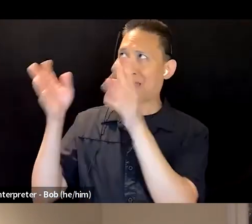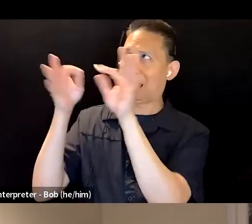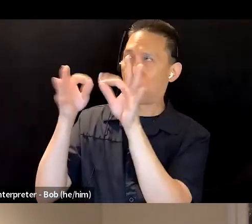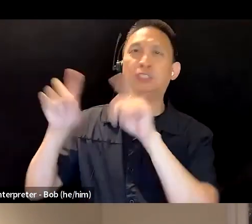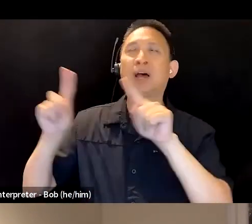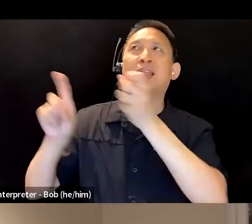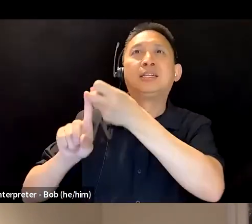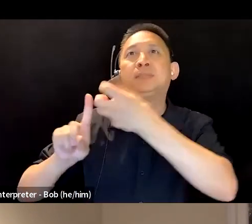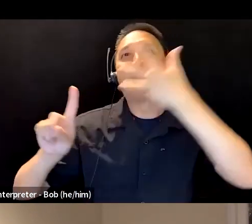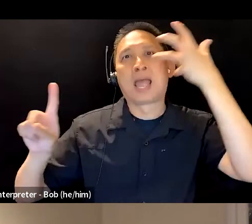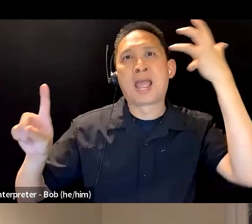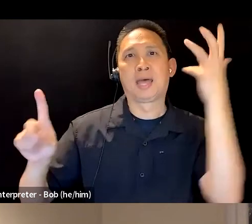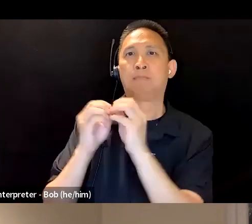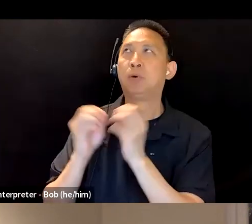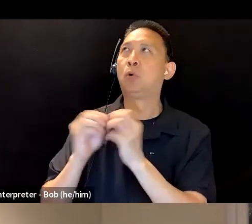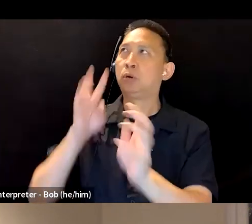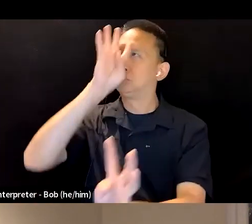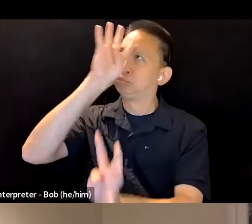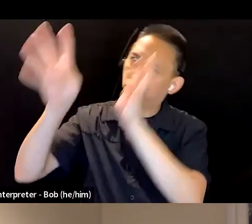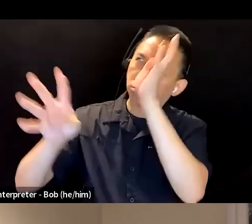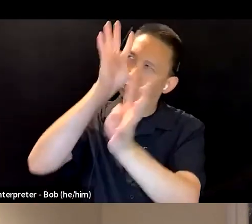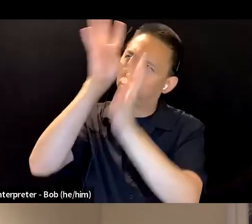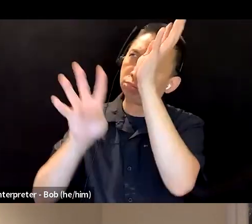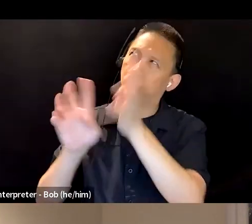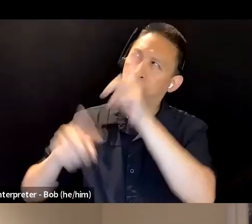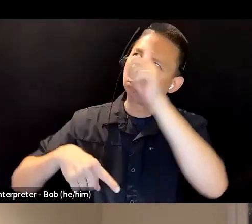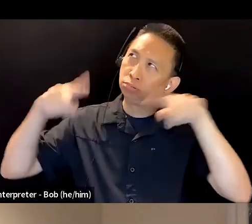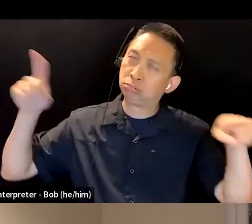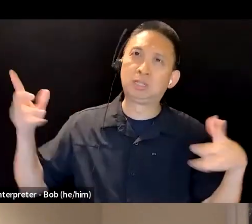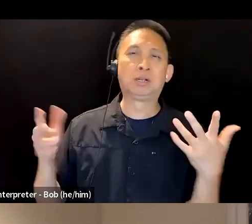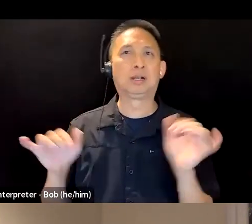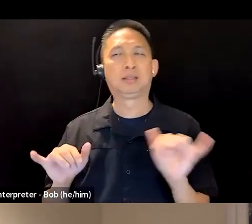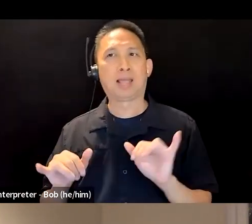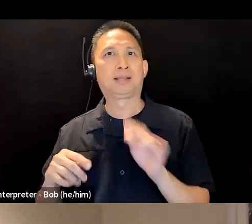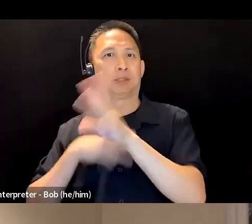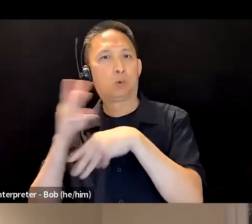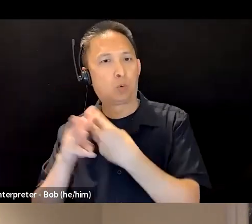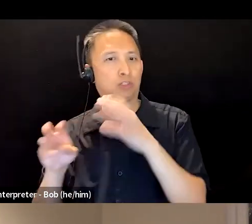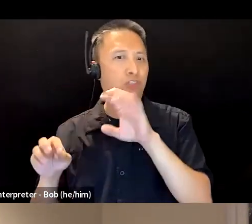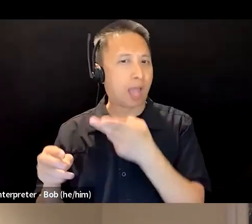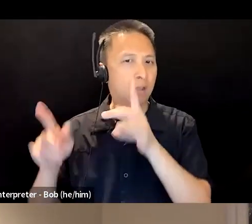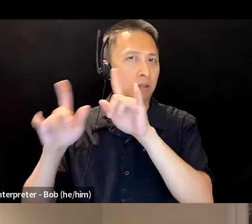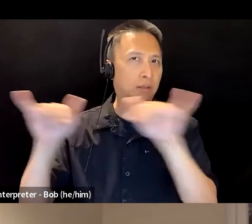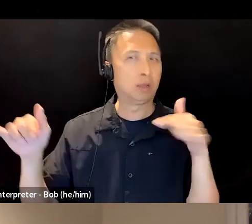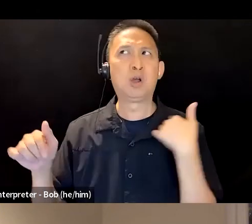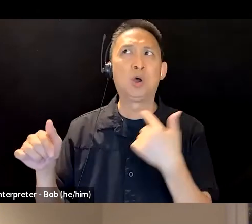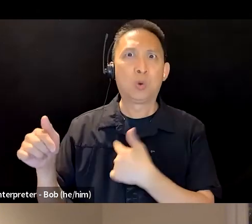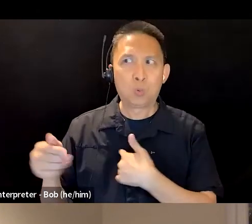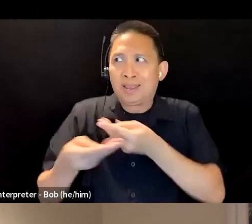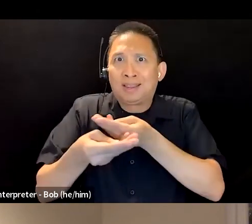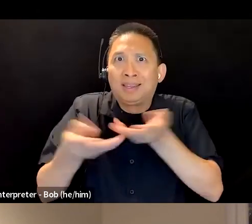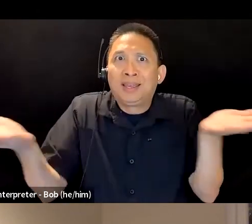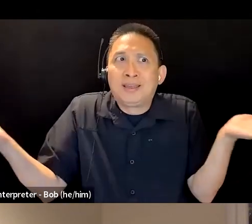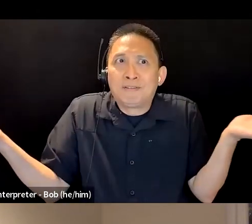POV, like Independent Lens, like America Reframed, like the World Channel gives us an opportunity to